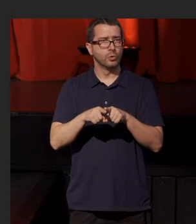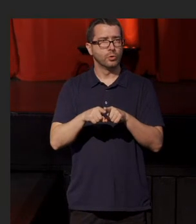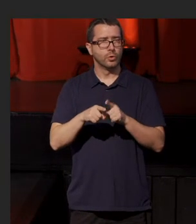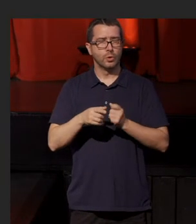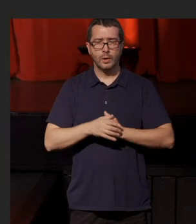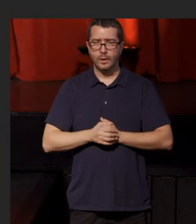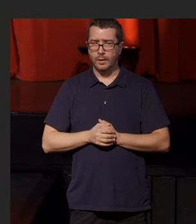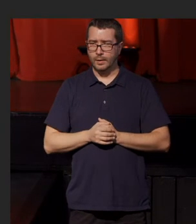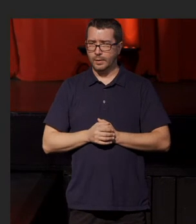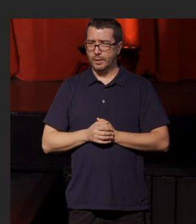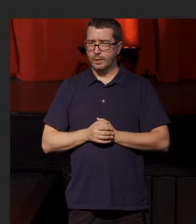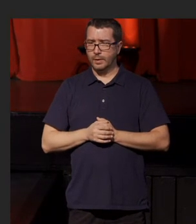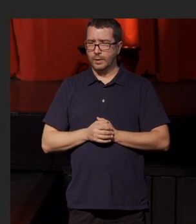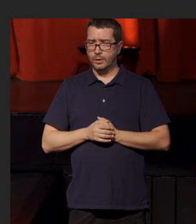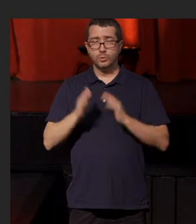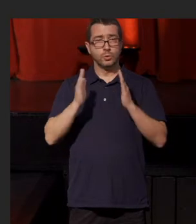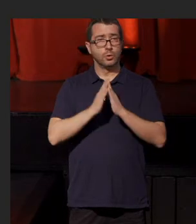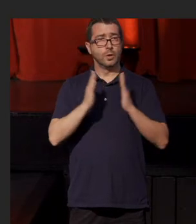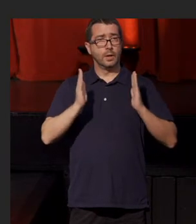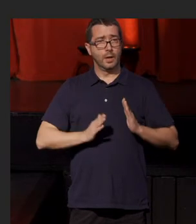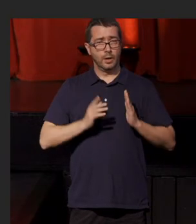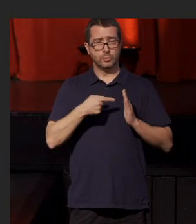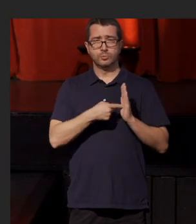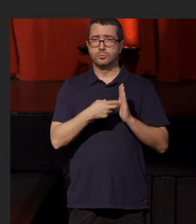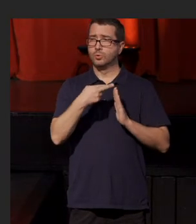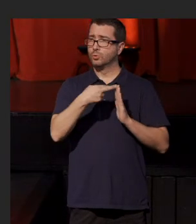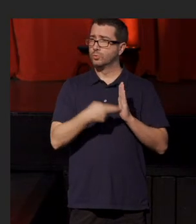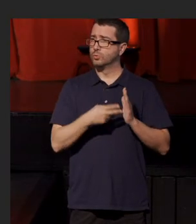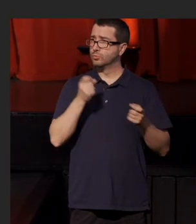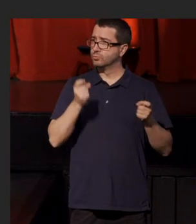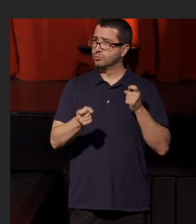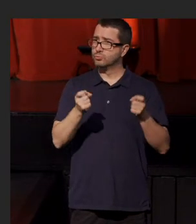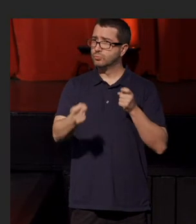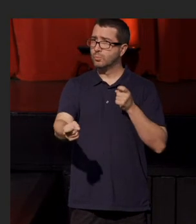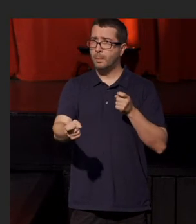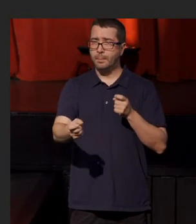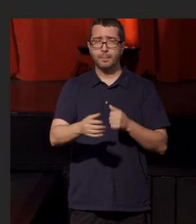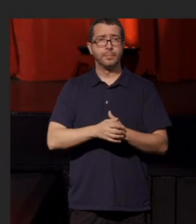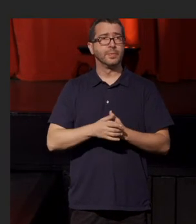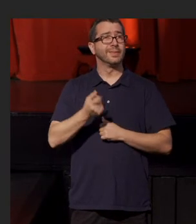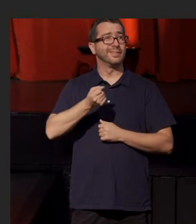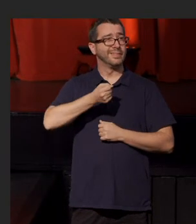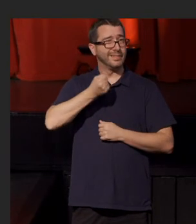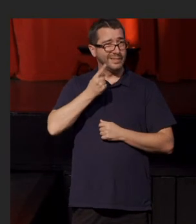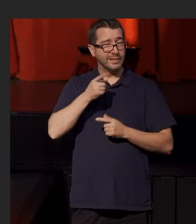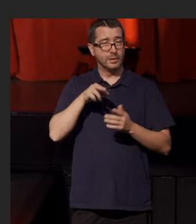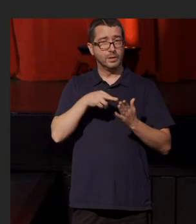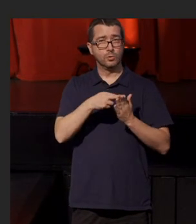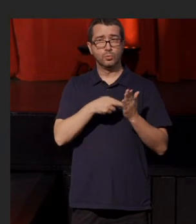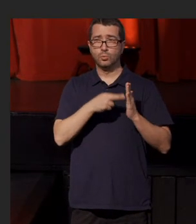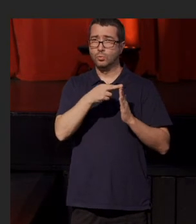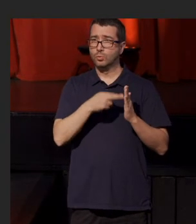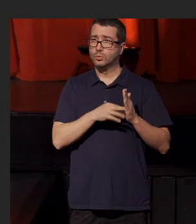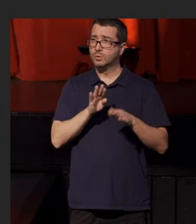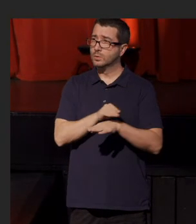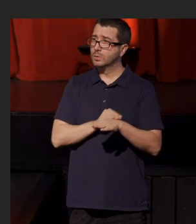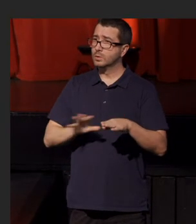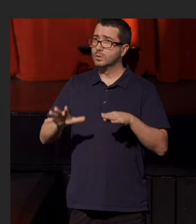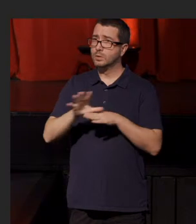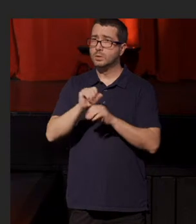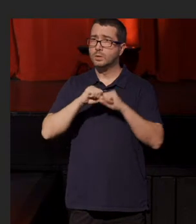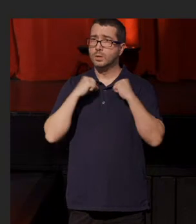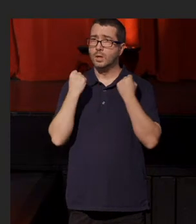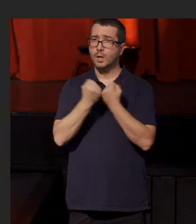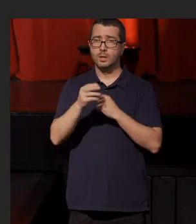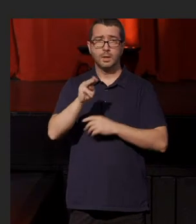lost that. The House still maintains its rules, but to the extent that those norms were also societal norms in our mass media, and to the extent that